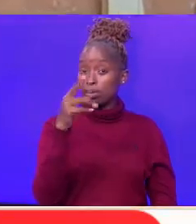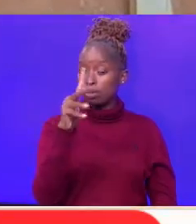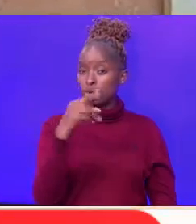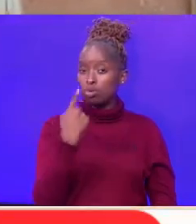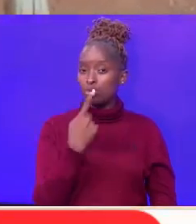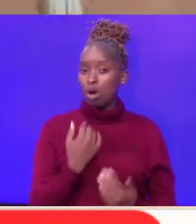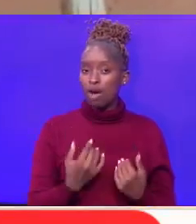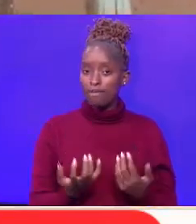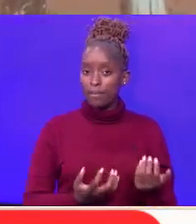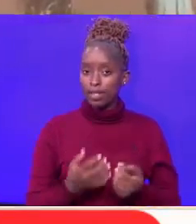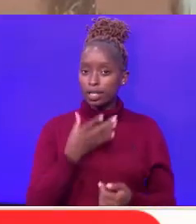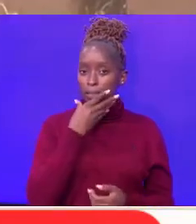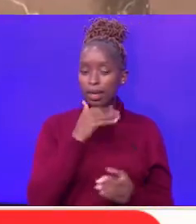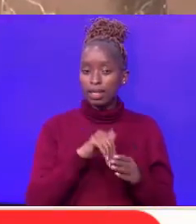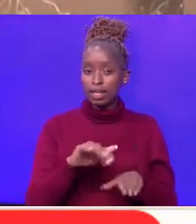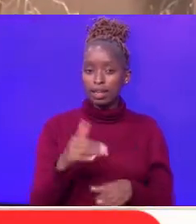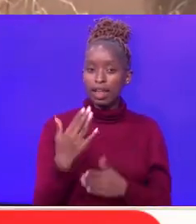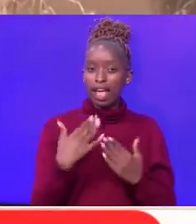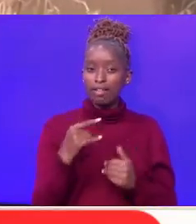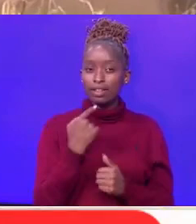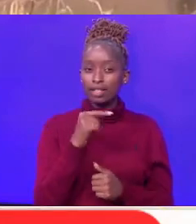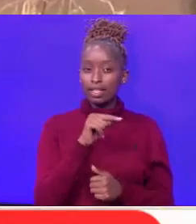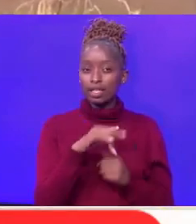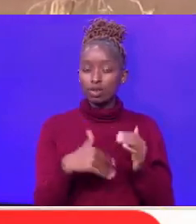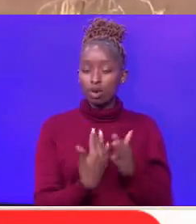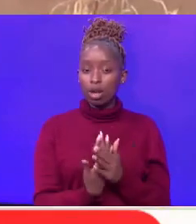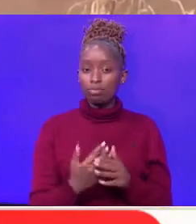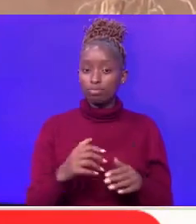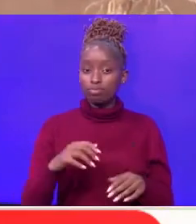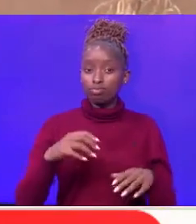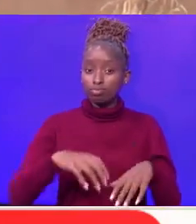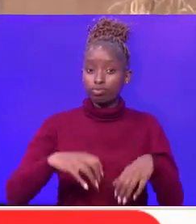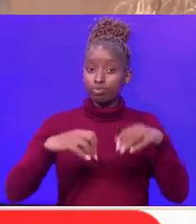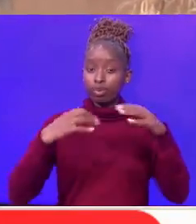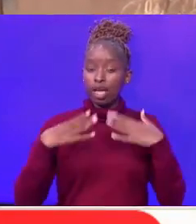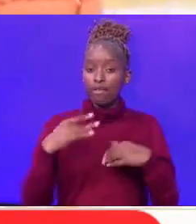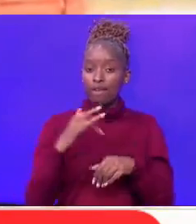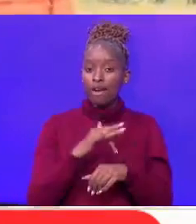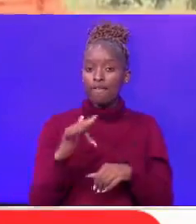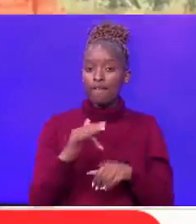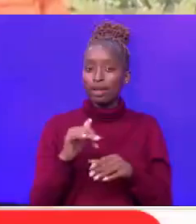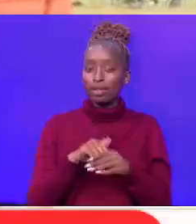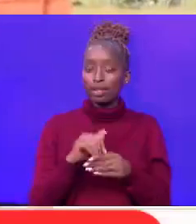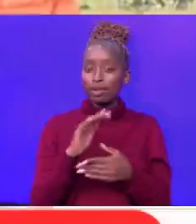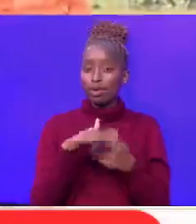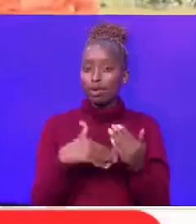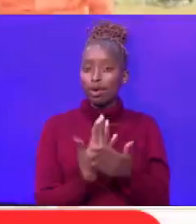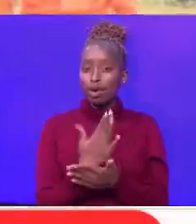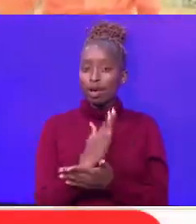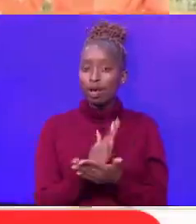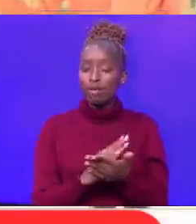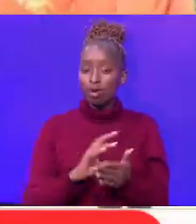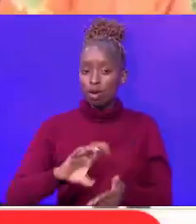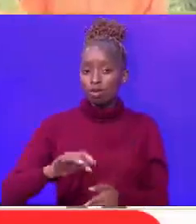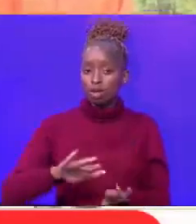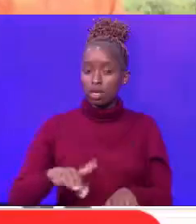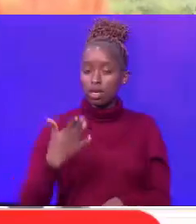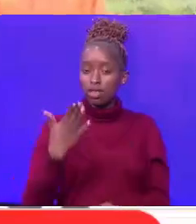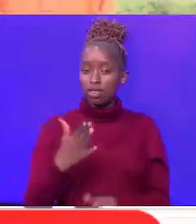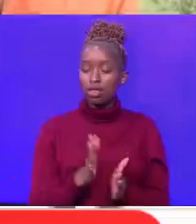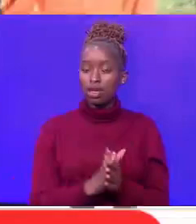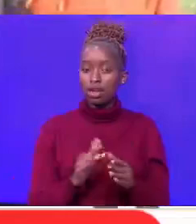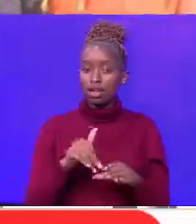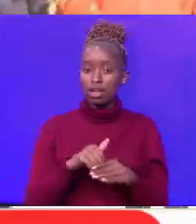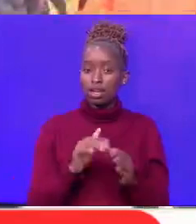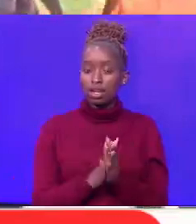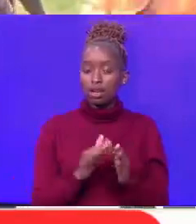Meriti town, the floods have wreaked havoc in the entire Meriti sub county, cutting off movement of people and goods in and out of